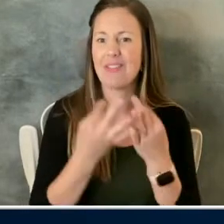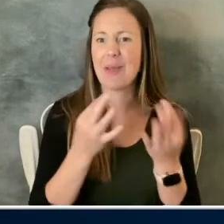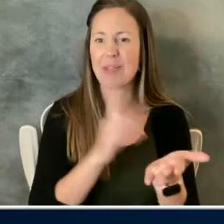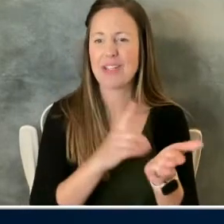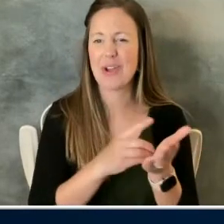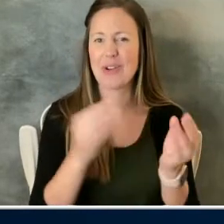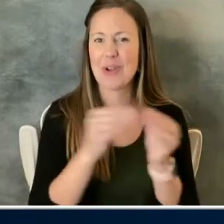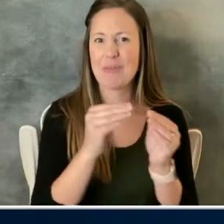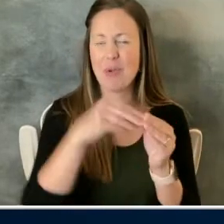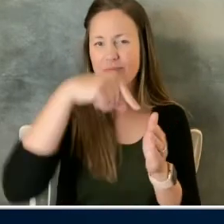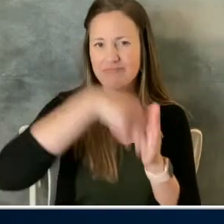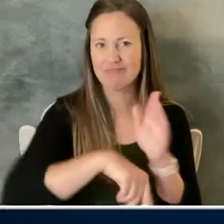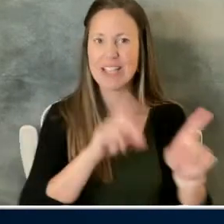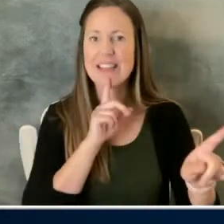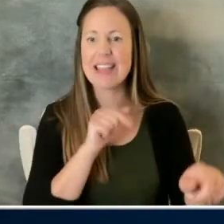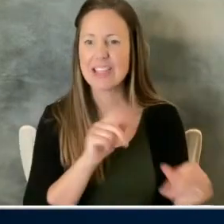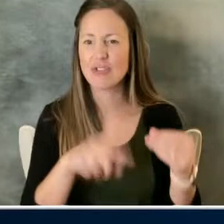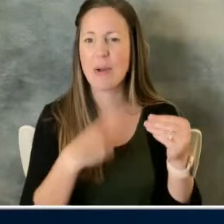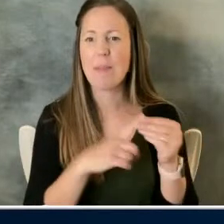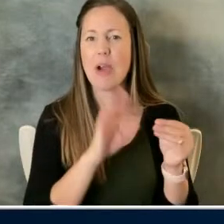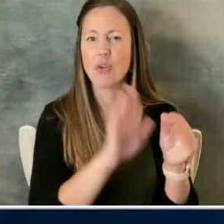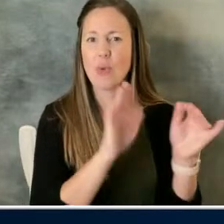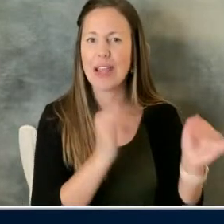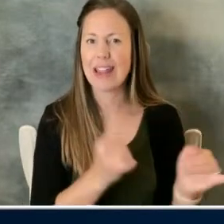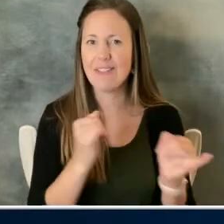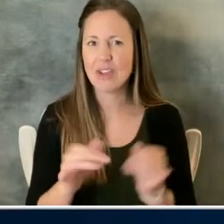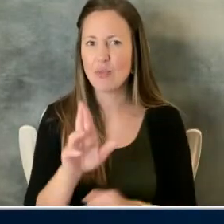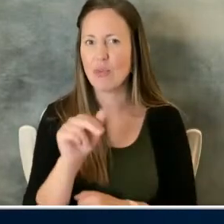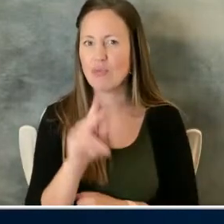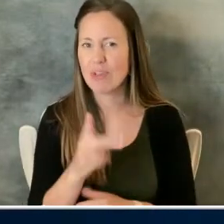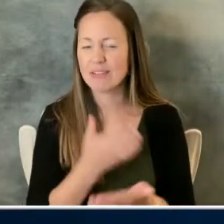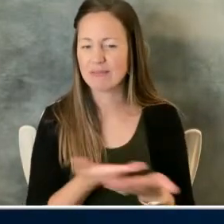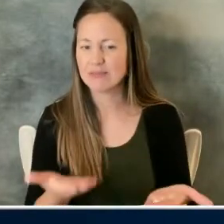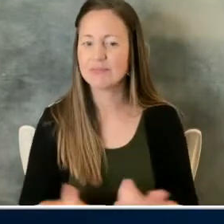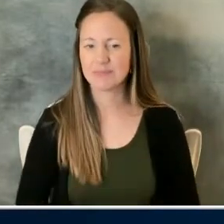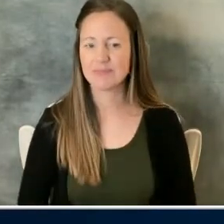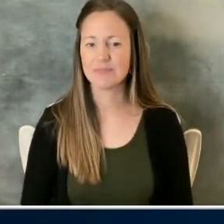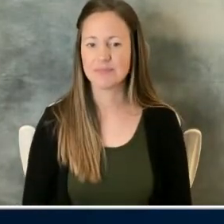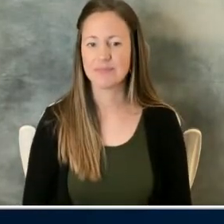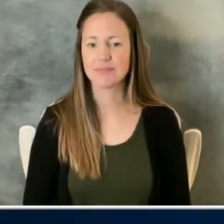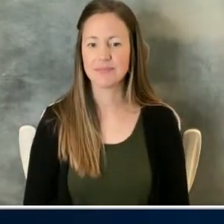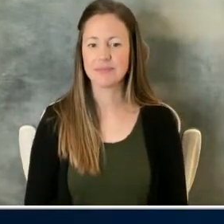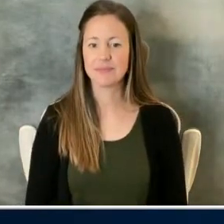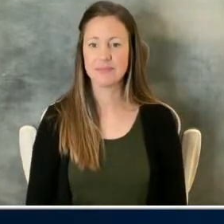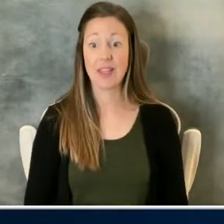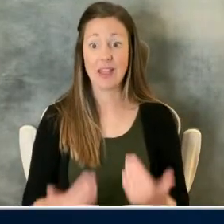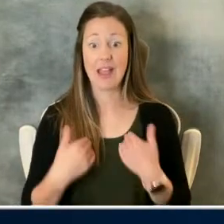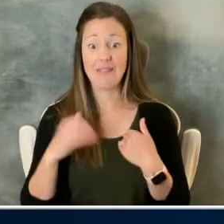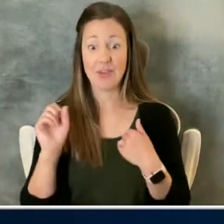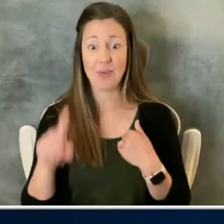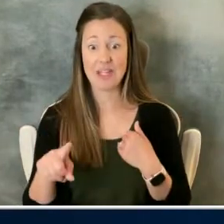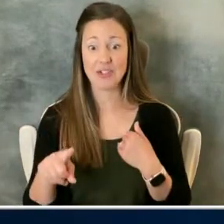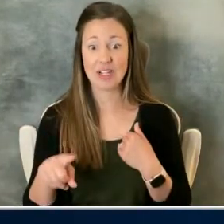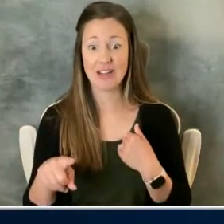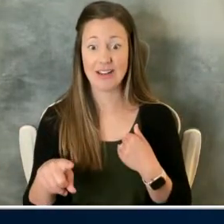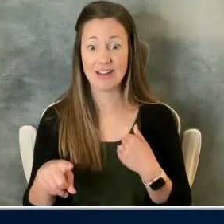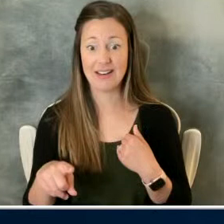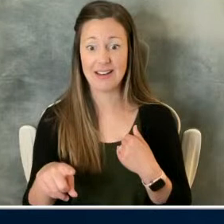about what your individual risk profile looks like relative to shingles. I have a question. This is for me, a viewer named